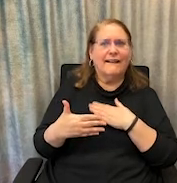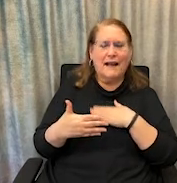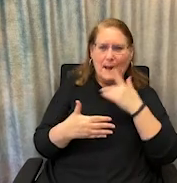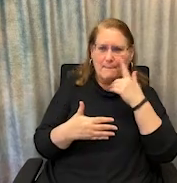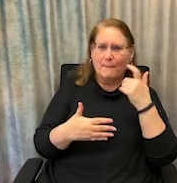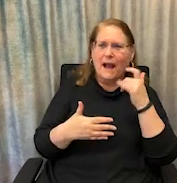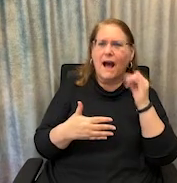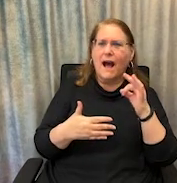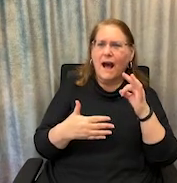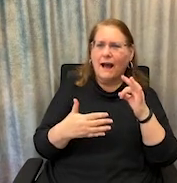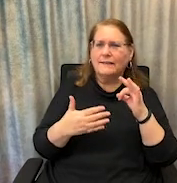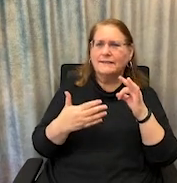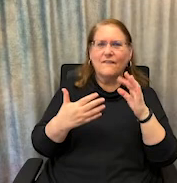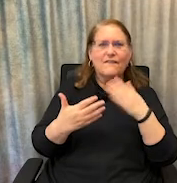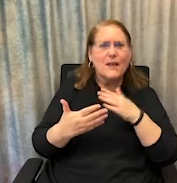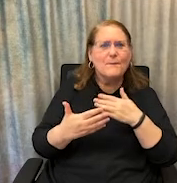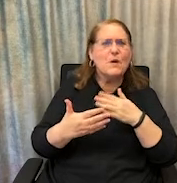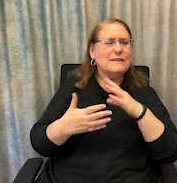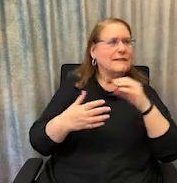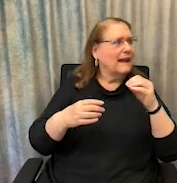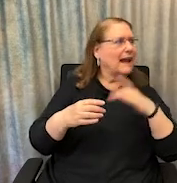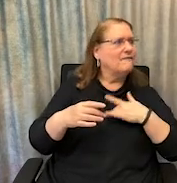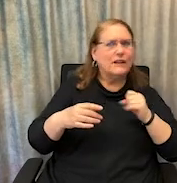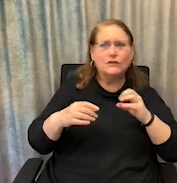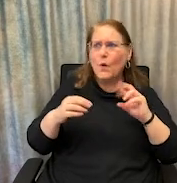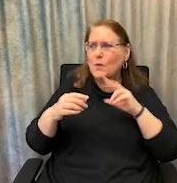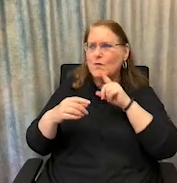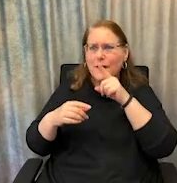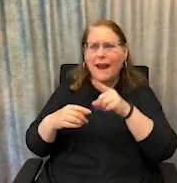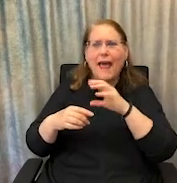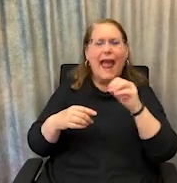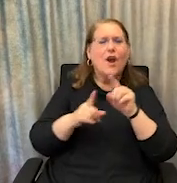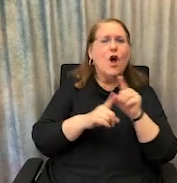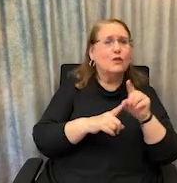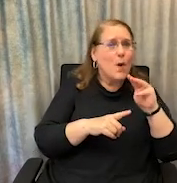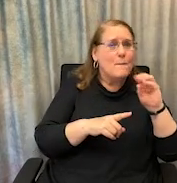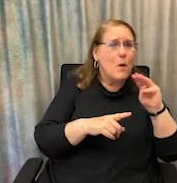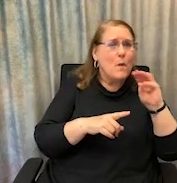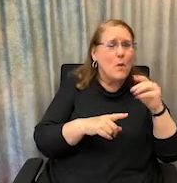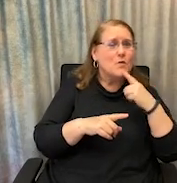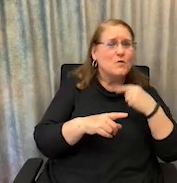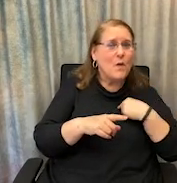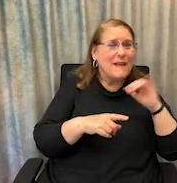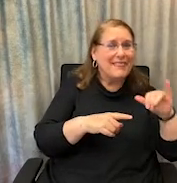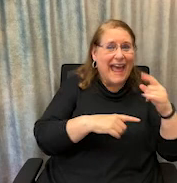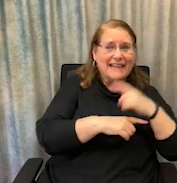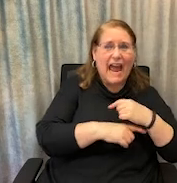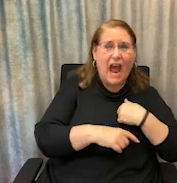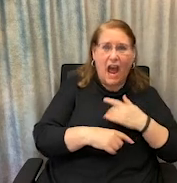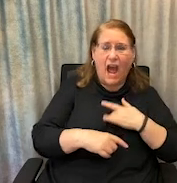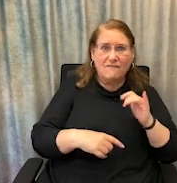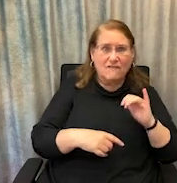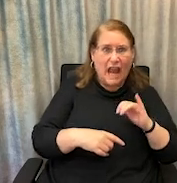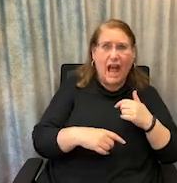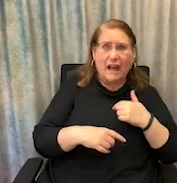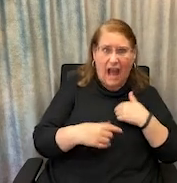beat fast because of the musicians, and it felt so real. And also Momo told me on the day, he was like, oh, I'm feeling like